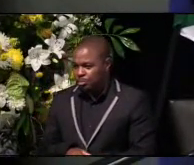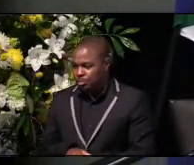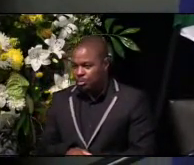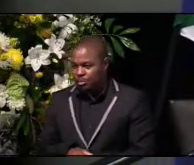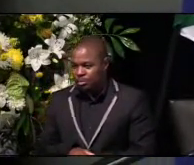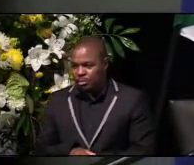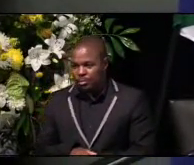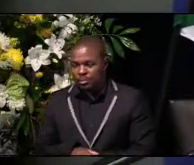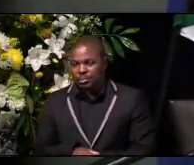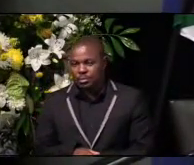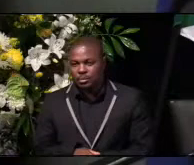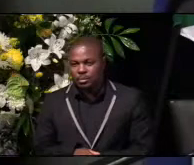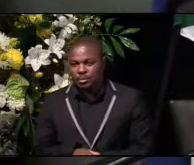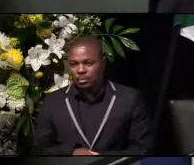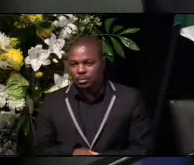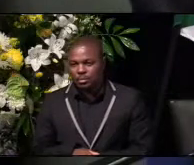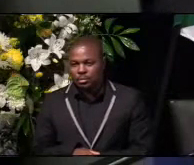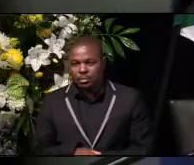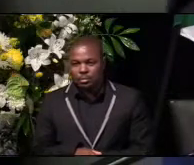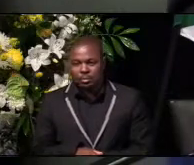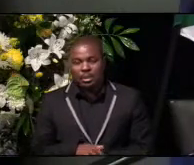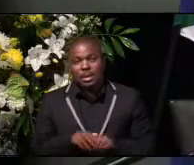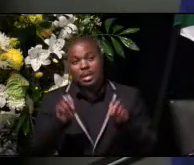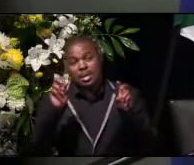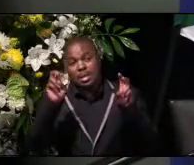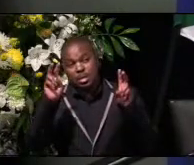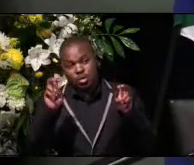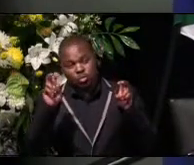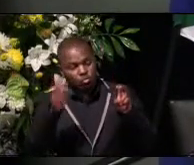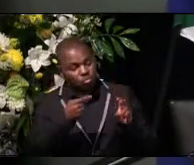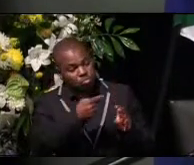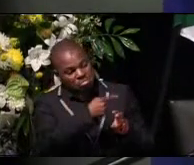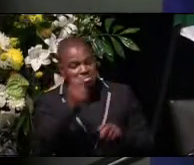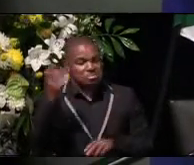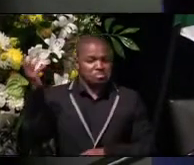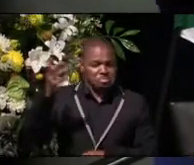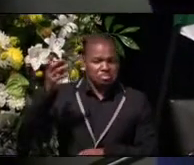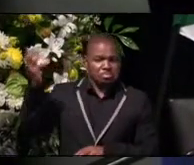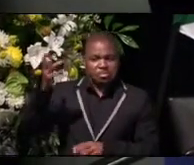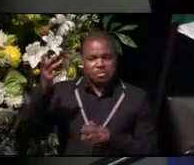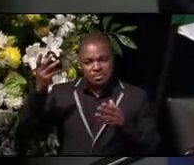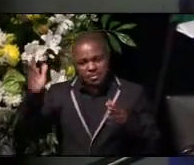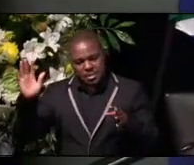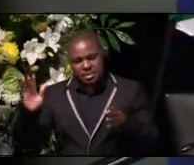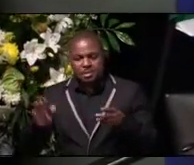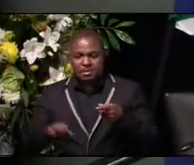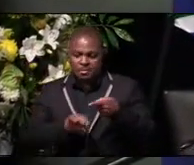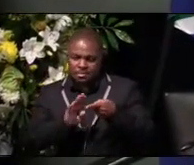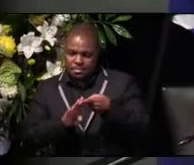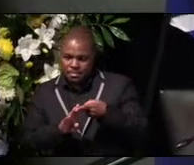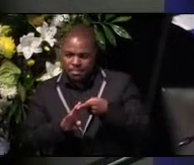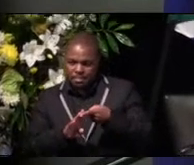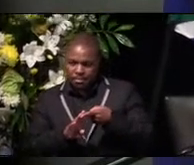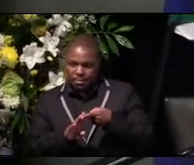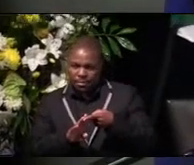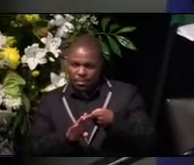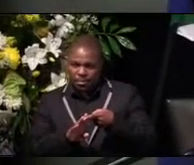now I don't want to go into a number of issues were mentioned here one is the